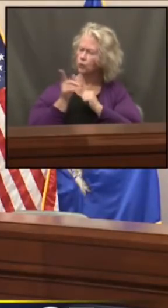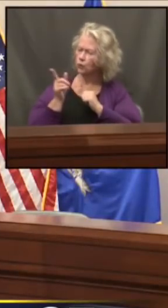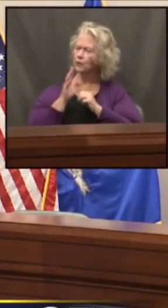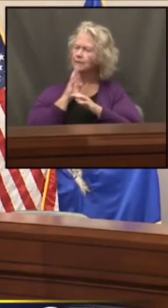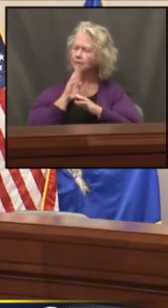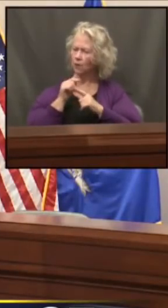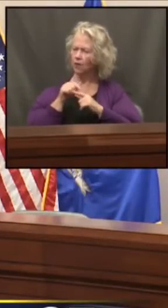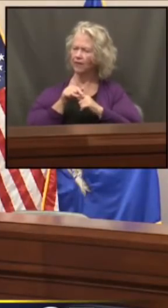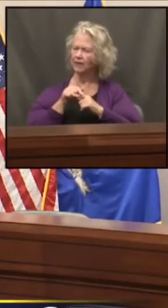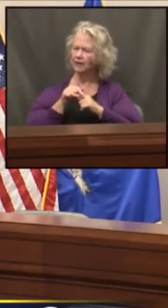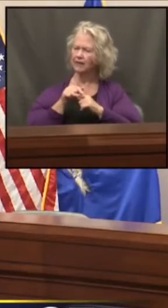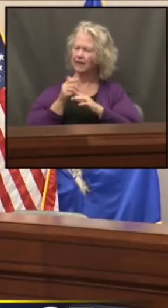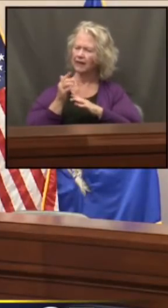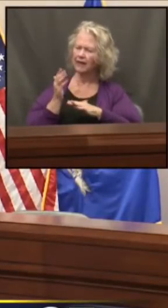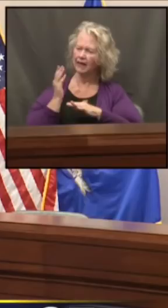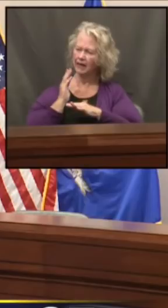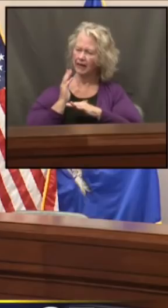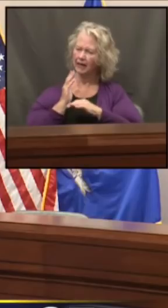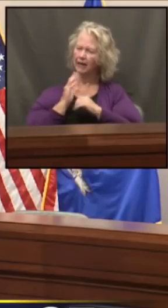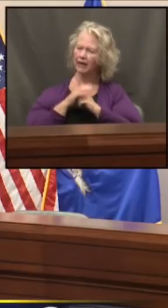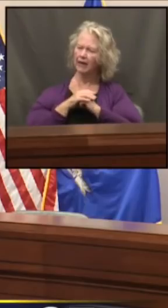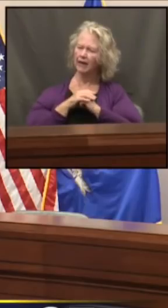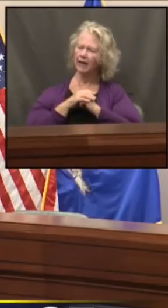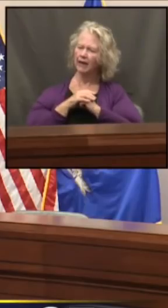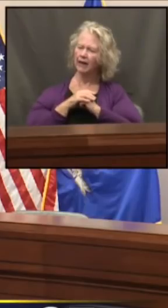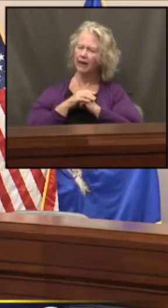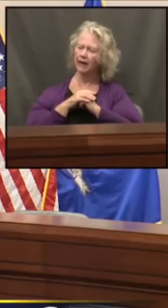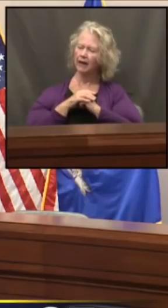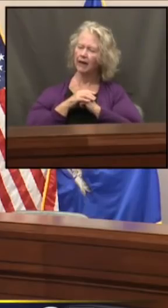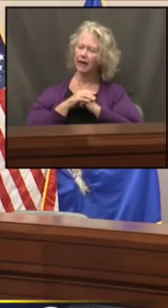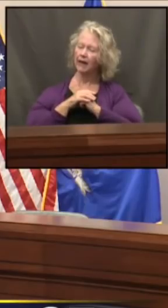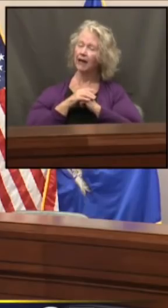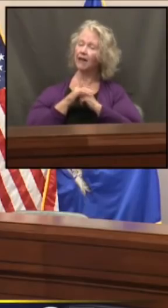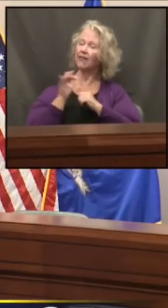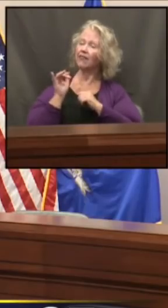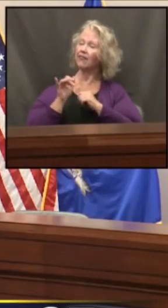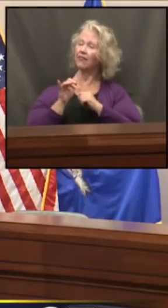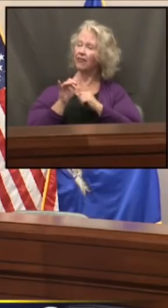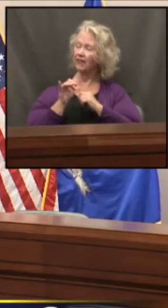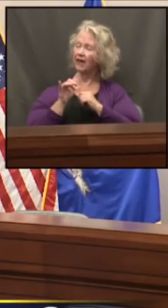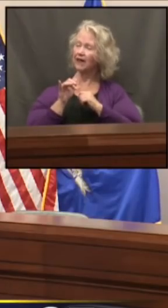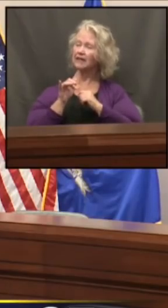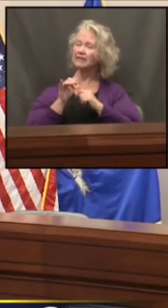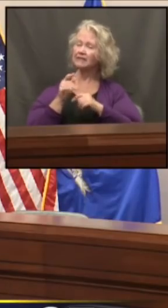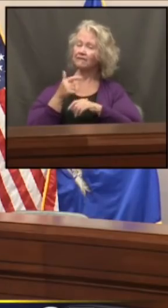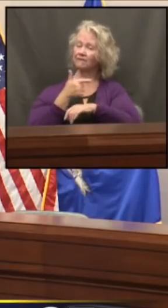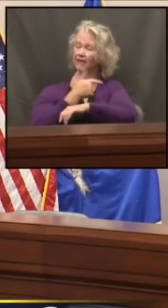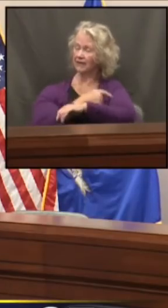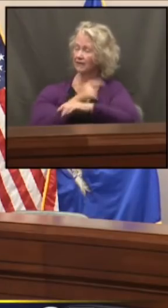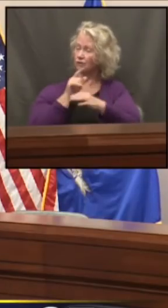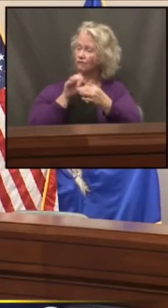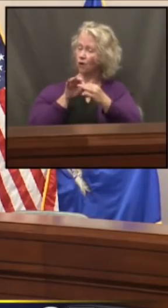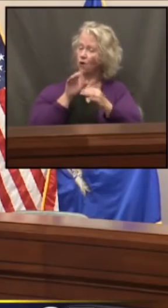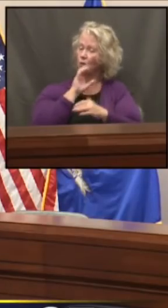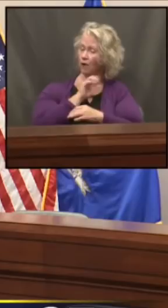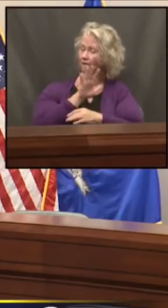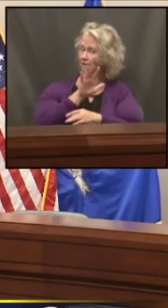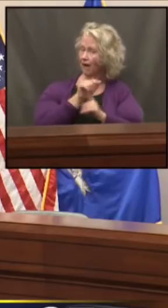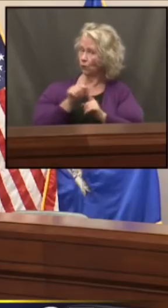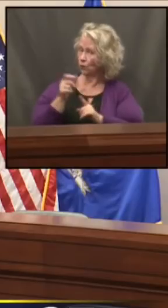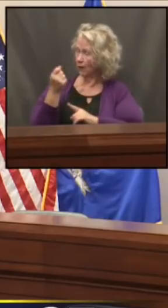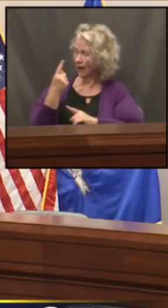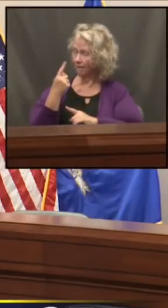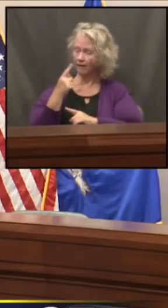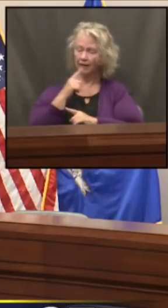this in the past, but regarding the vaccinations for 5 to 11-year-olds, if it's only